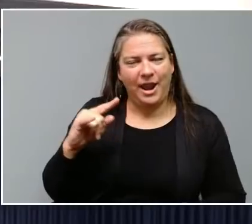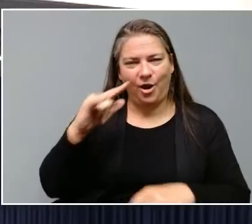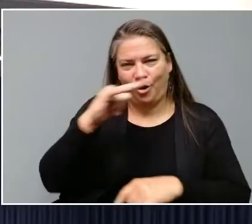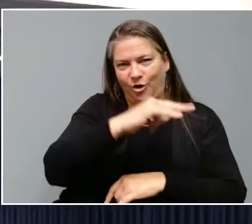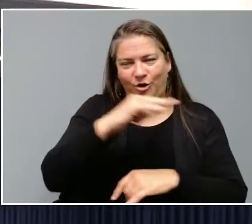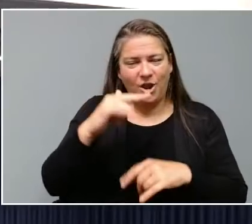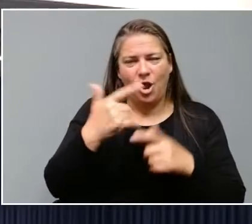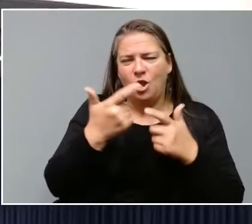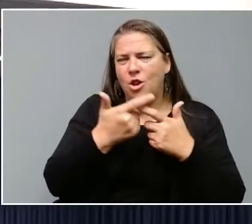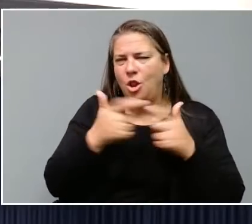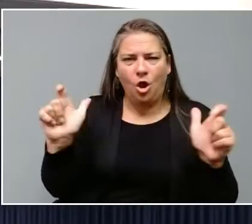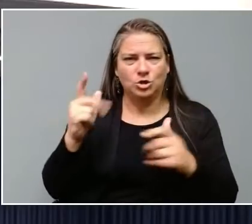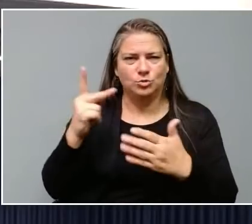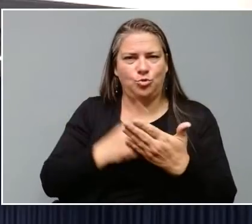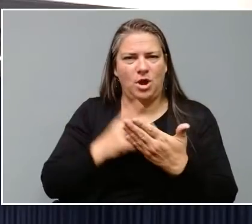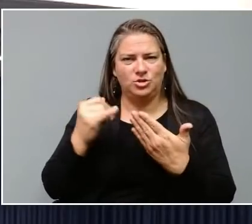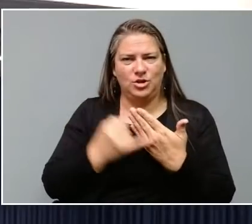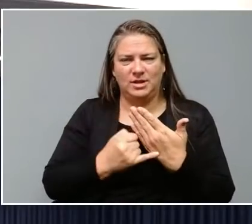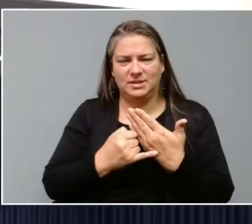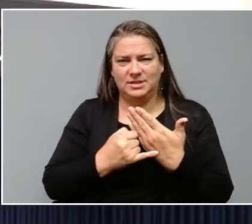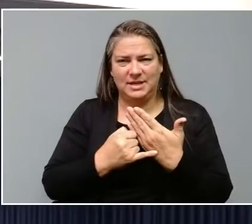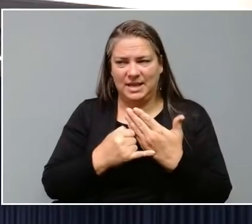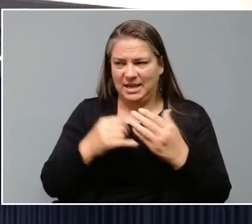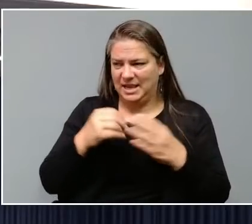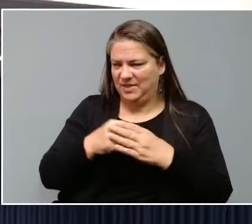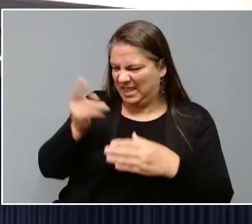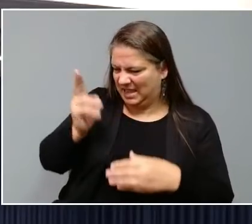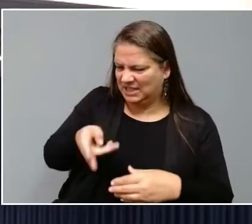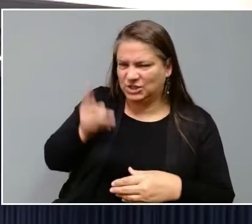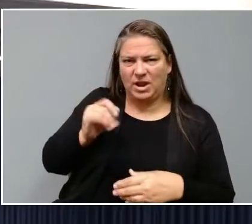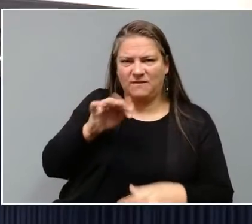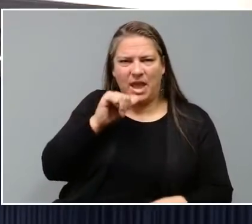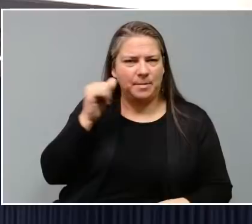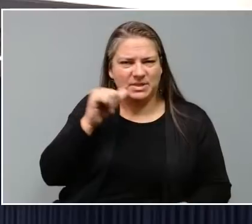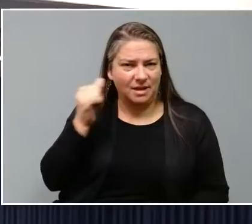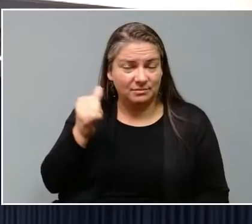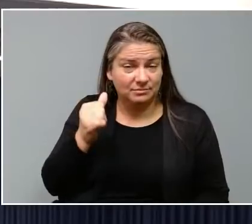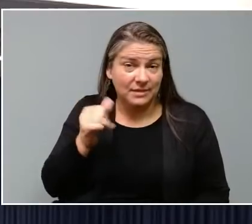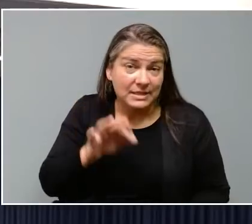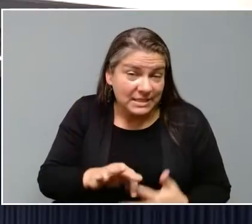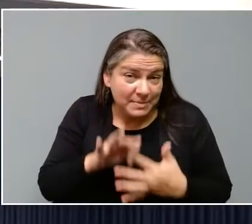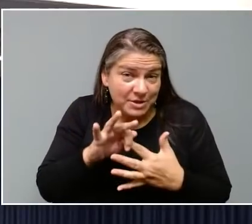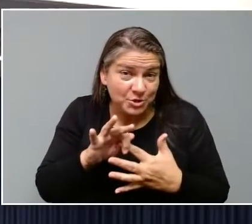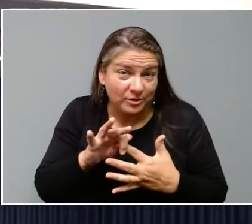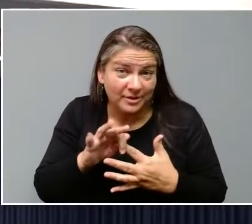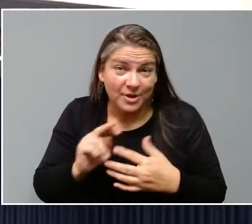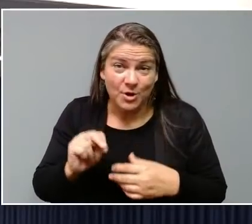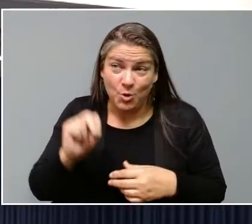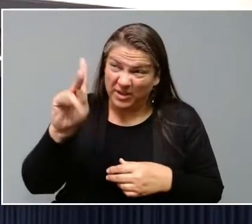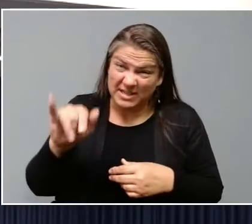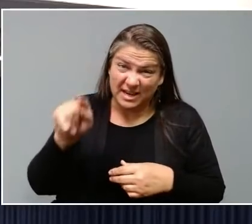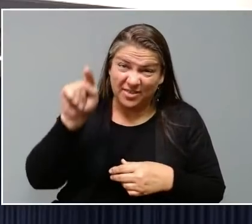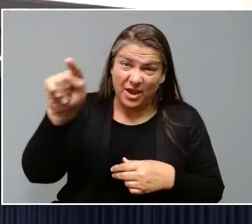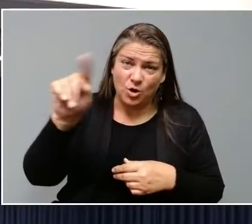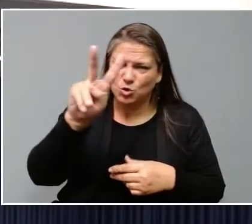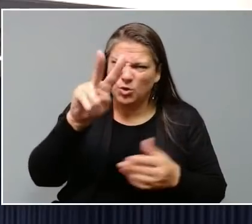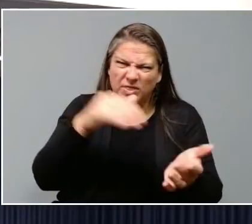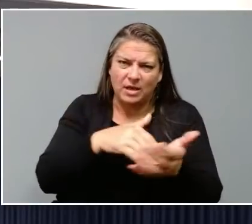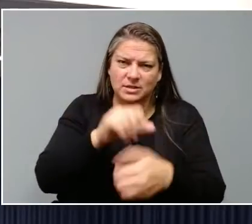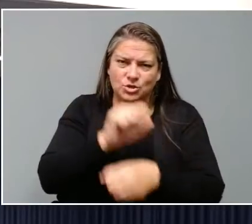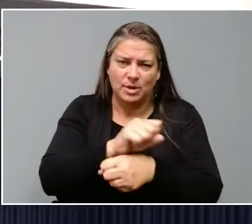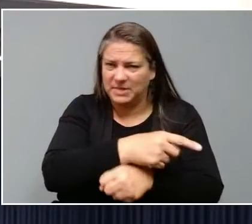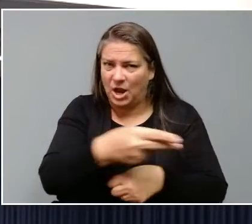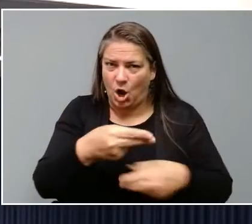single project in the history of the company that is Amazon. That's pretty special. It's in Northern Kentucky, 2,000 jobs is what they're hiring right